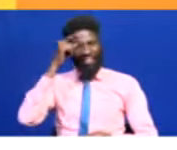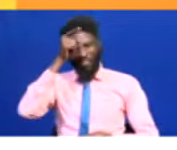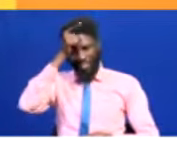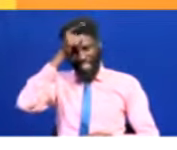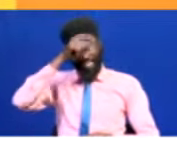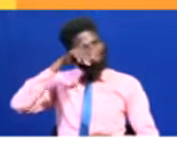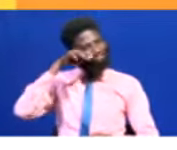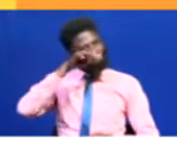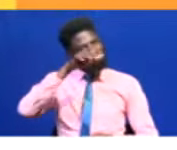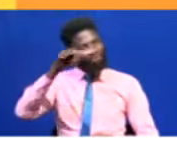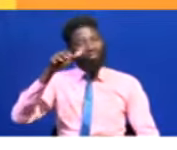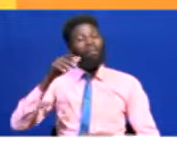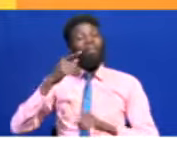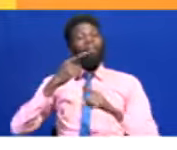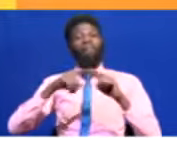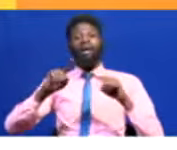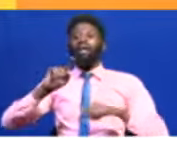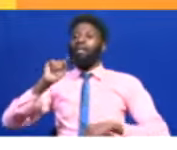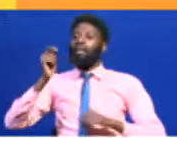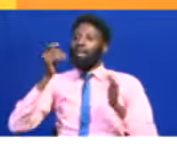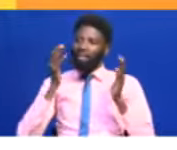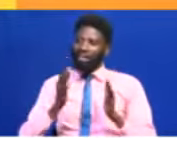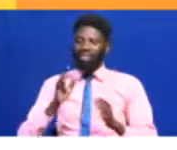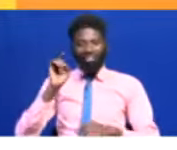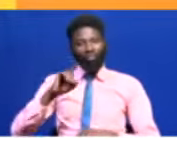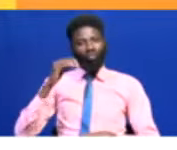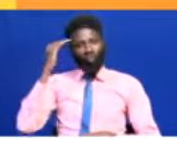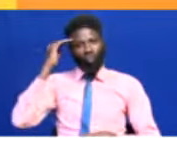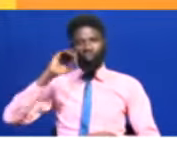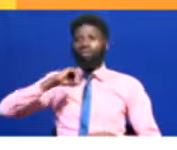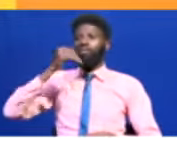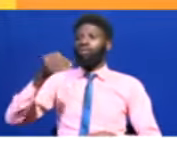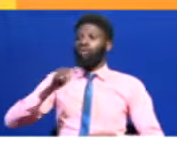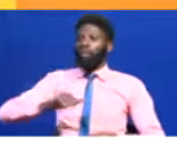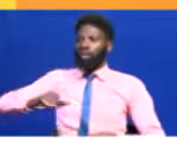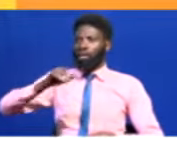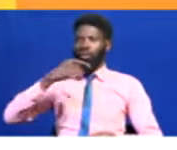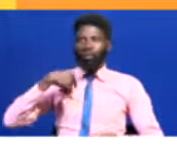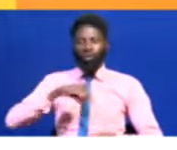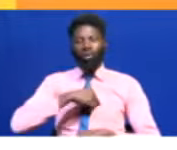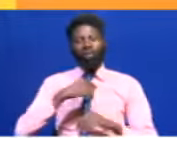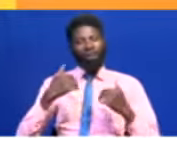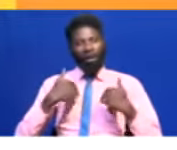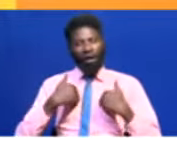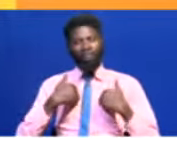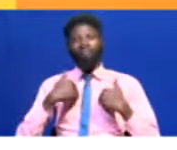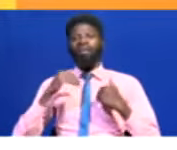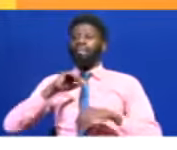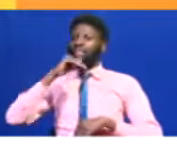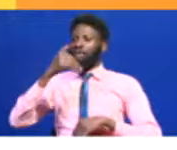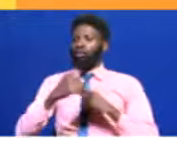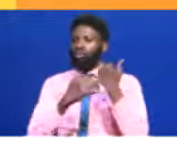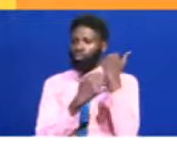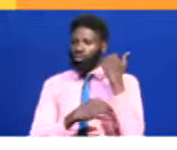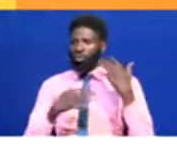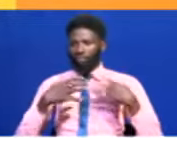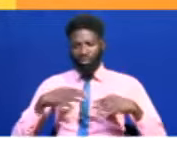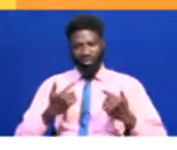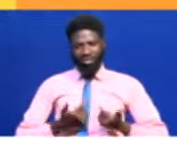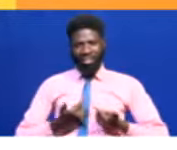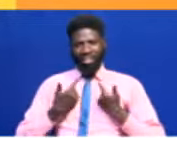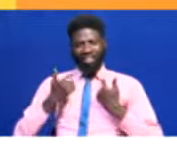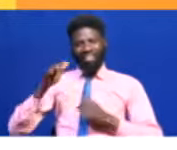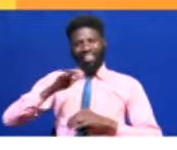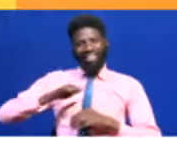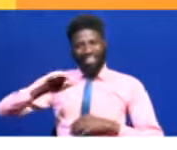good to let Kenyans know that even in the urban areas, we have these urban poor people who live in informal settlements,